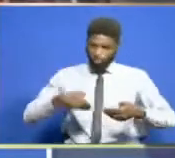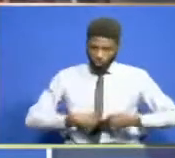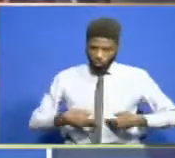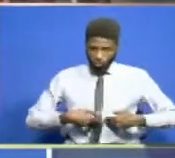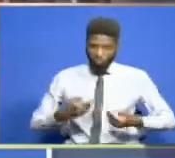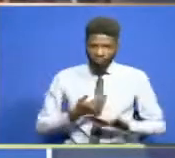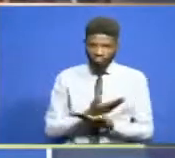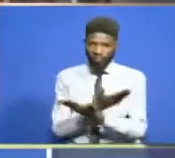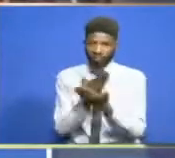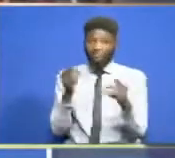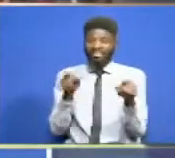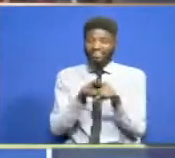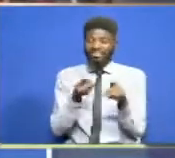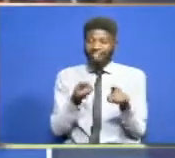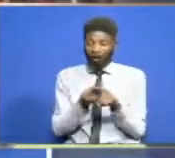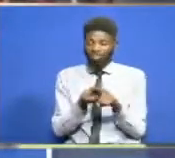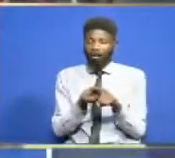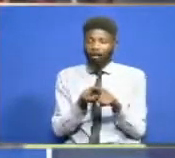clear attempt during the